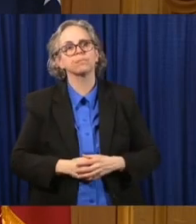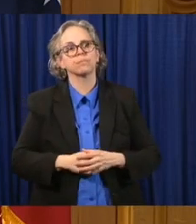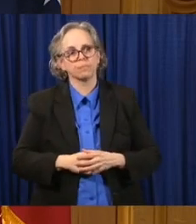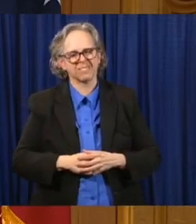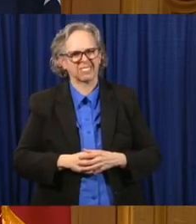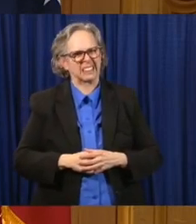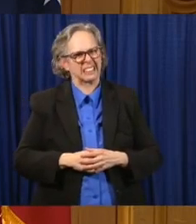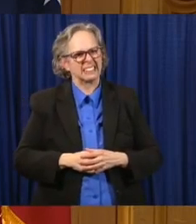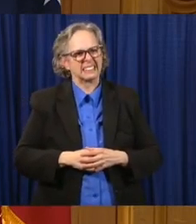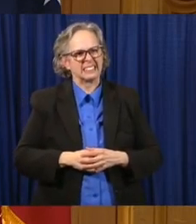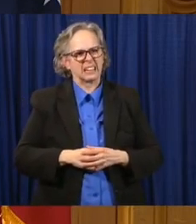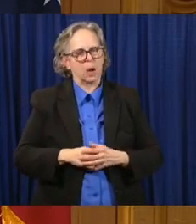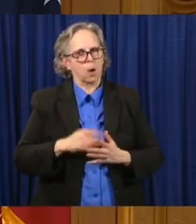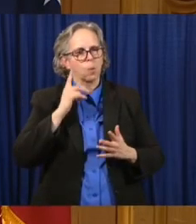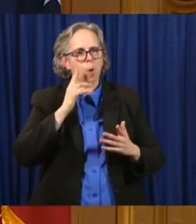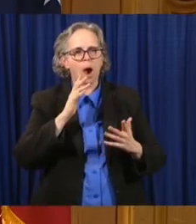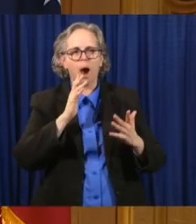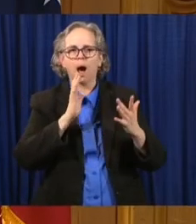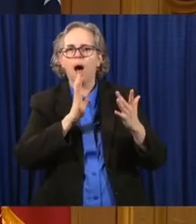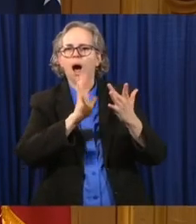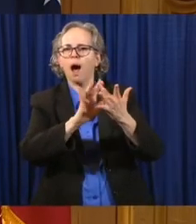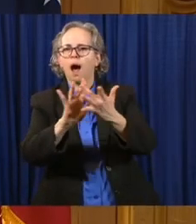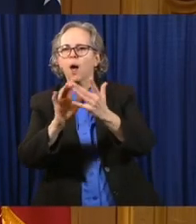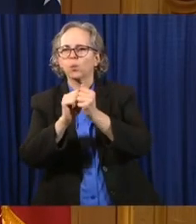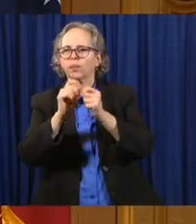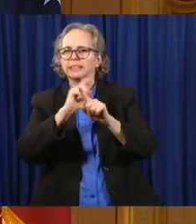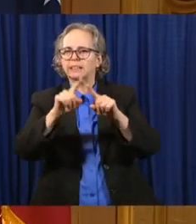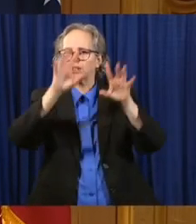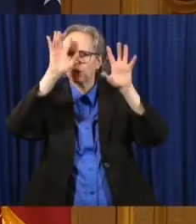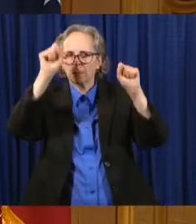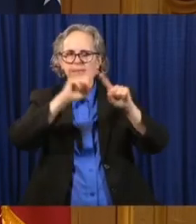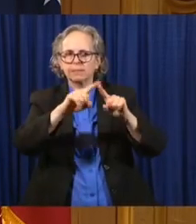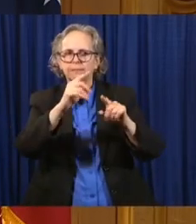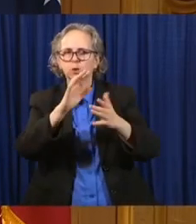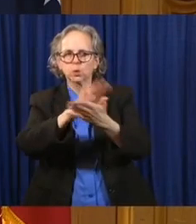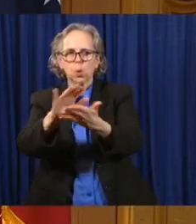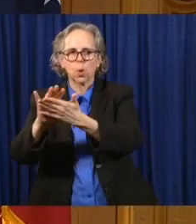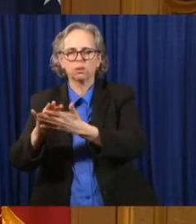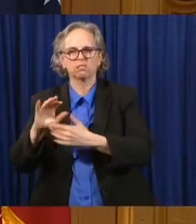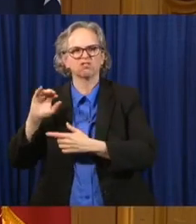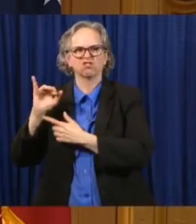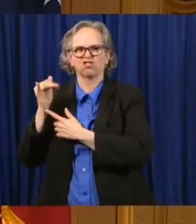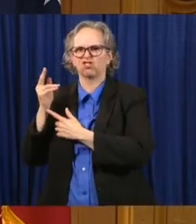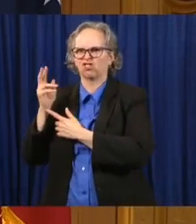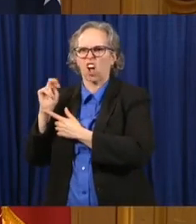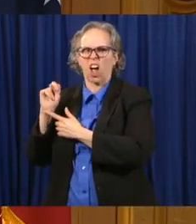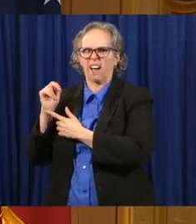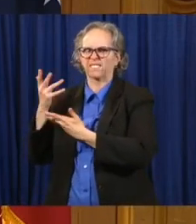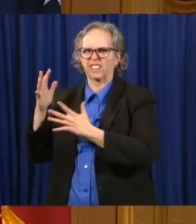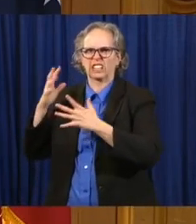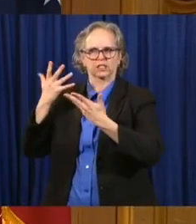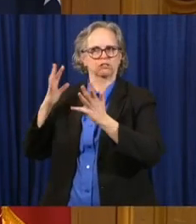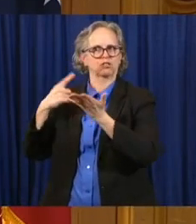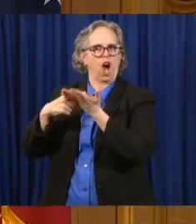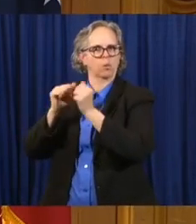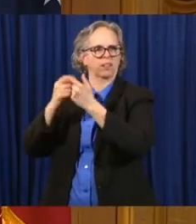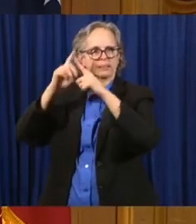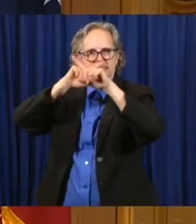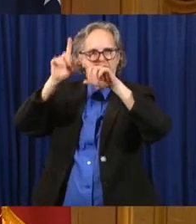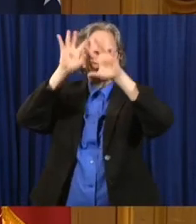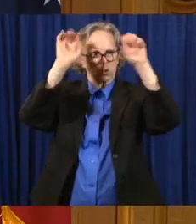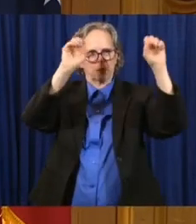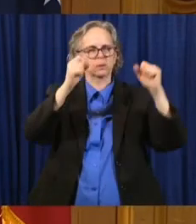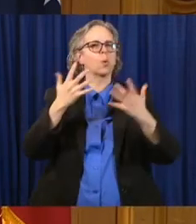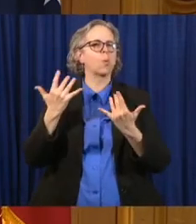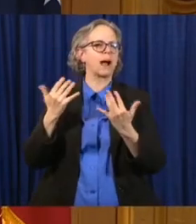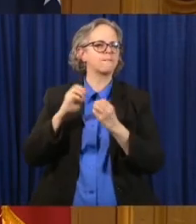with superintendents about, and John's been talking to superintendents. We've got a call we're setting up for additional conversation